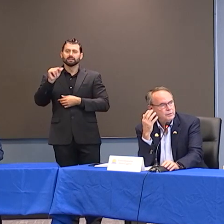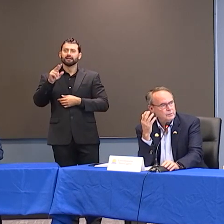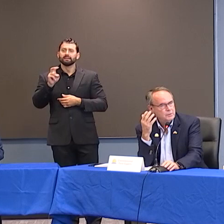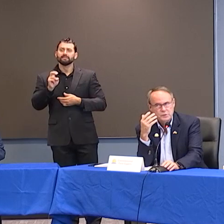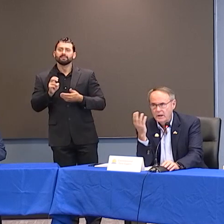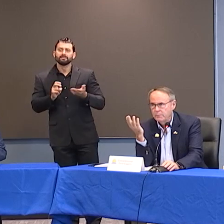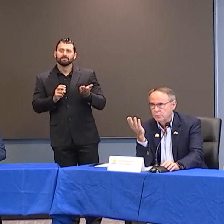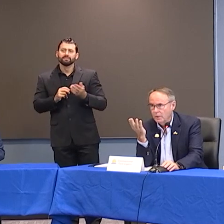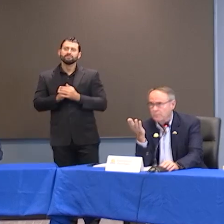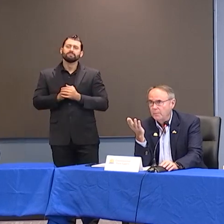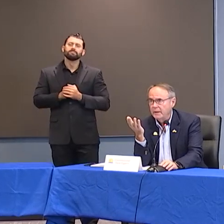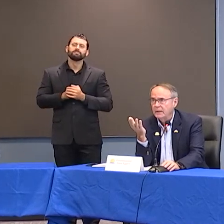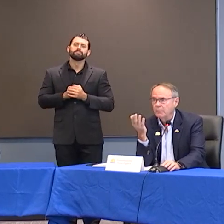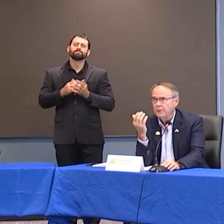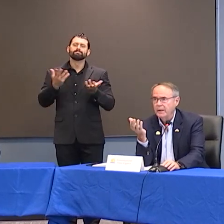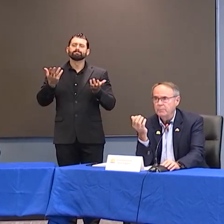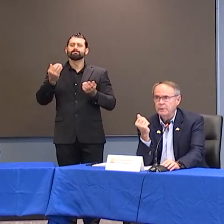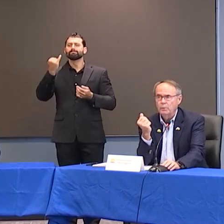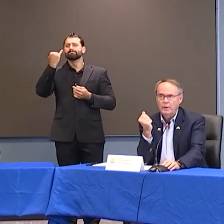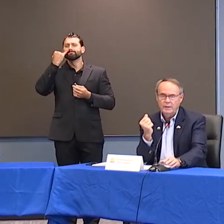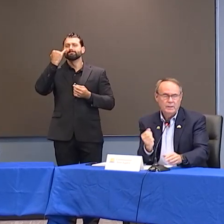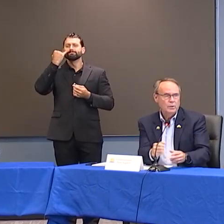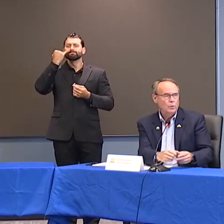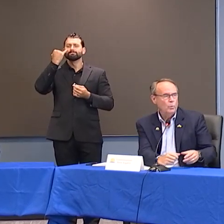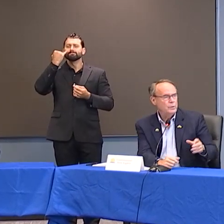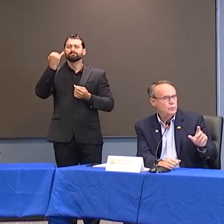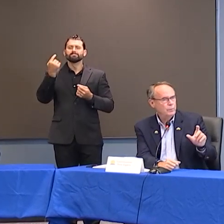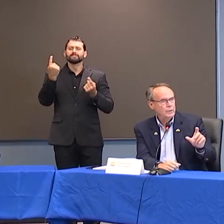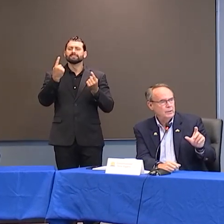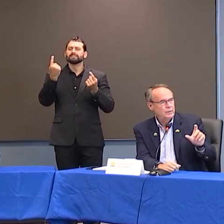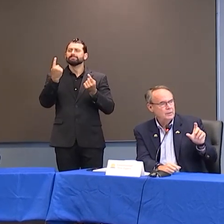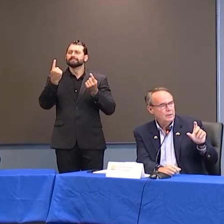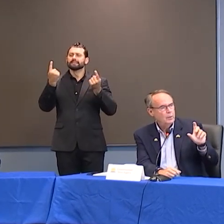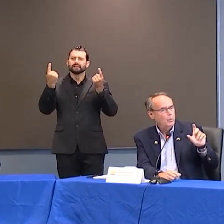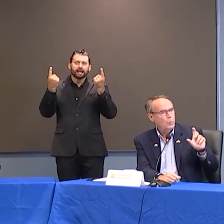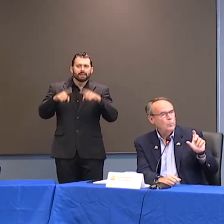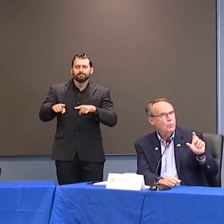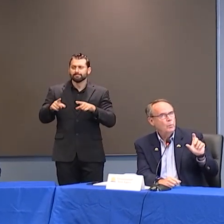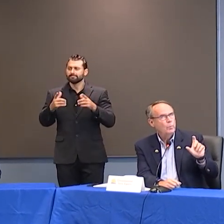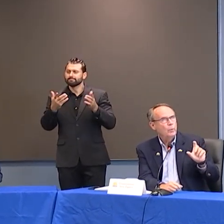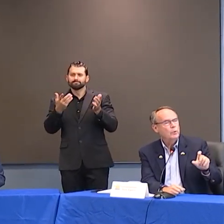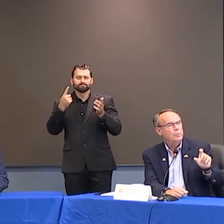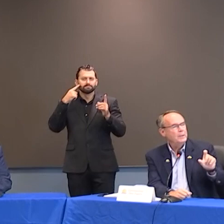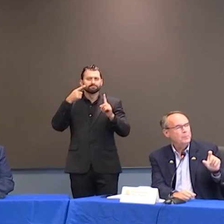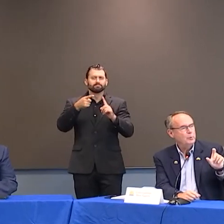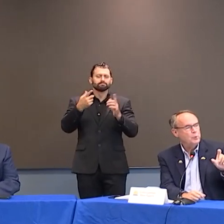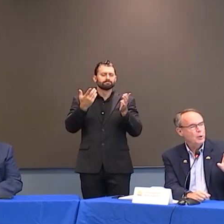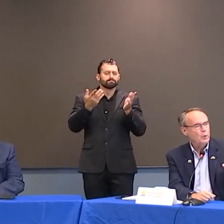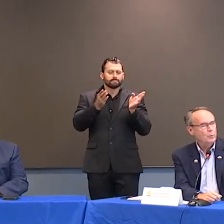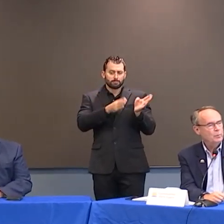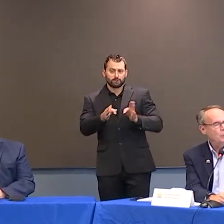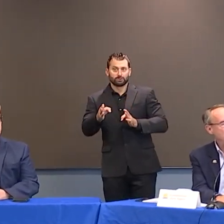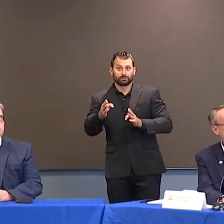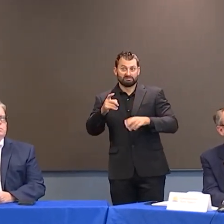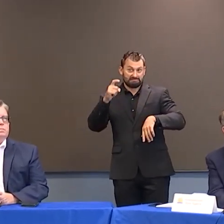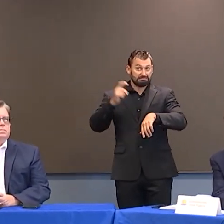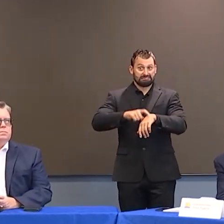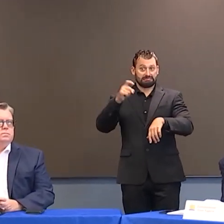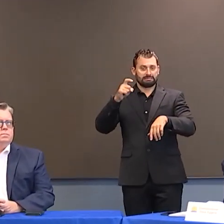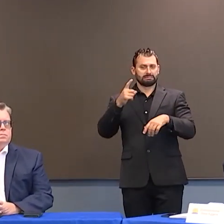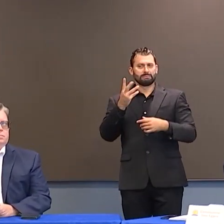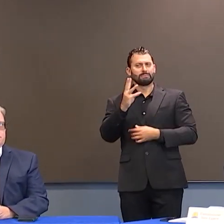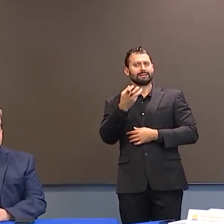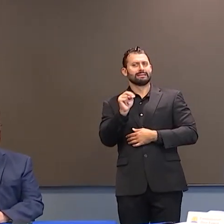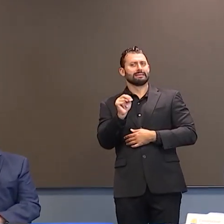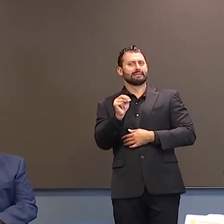to that point in time you talk about making a plan and being ready when do we where do people know what shelter